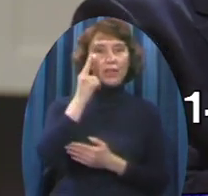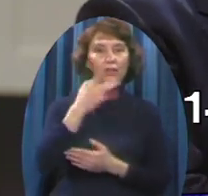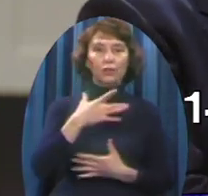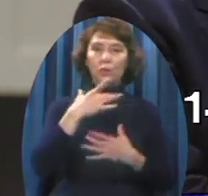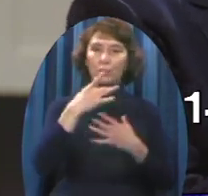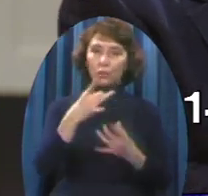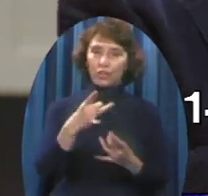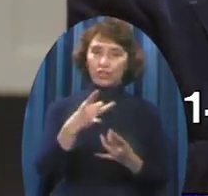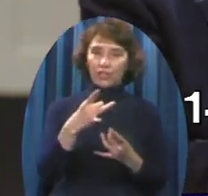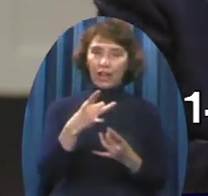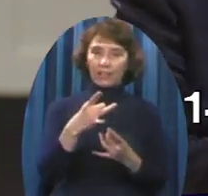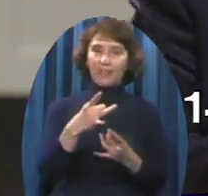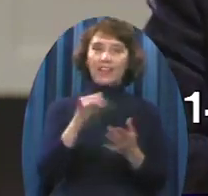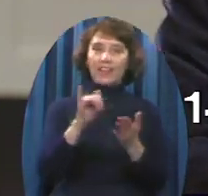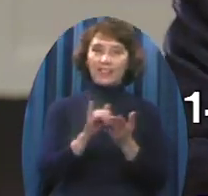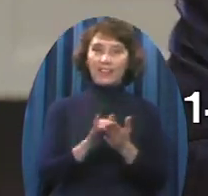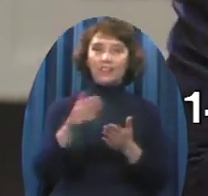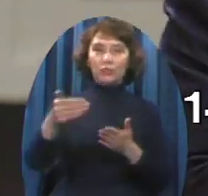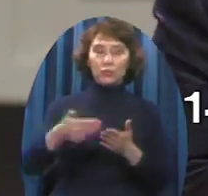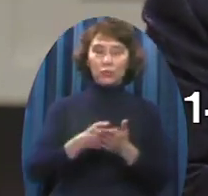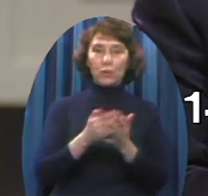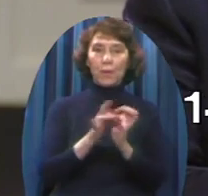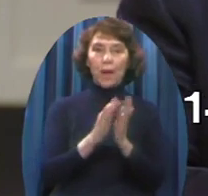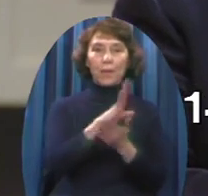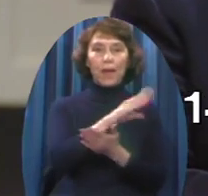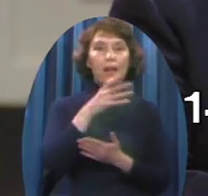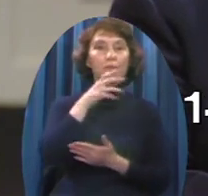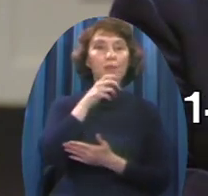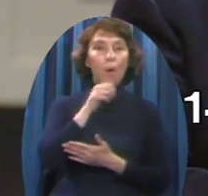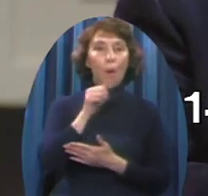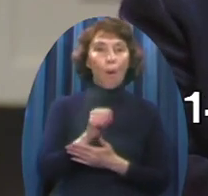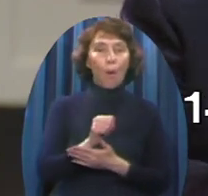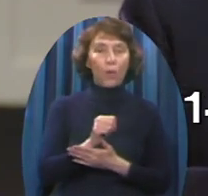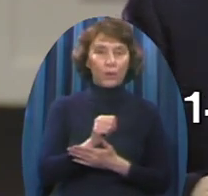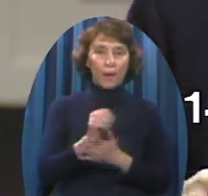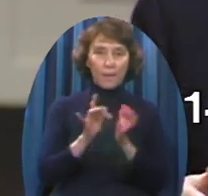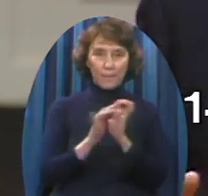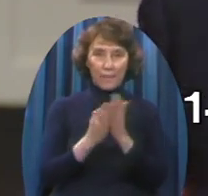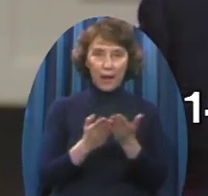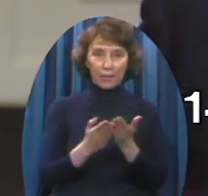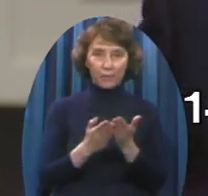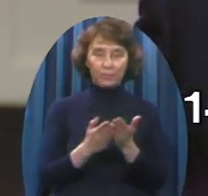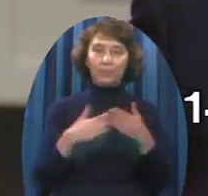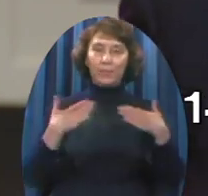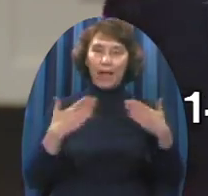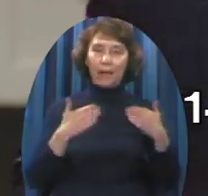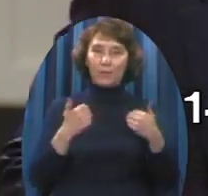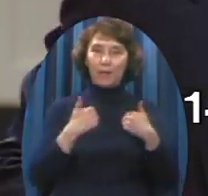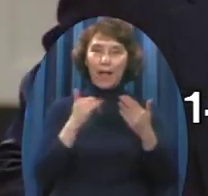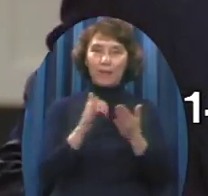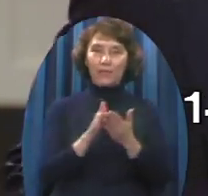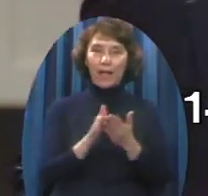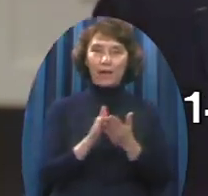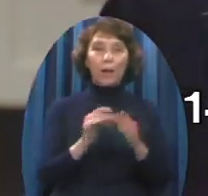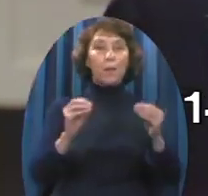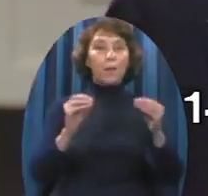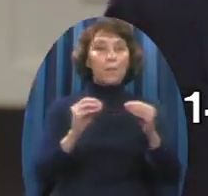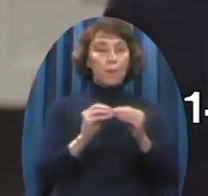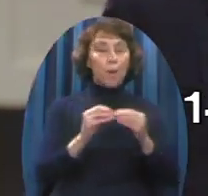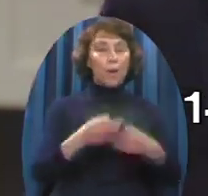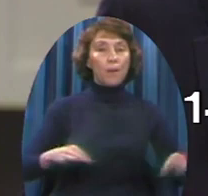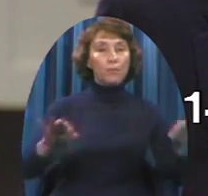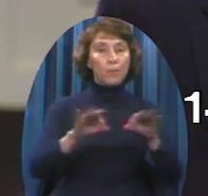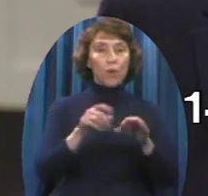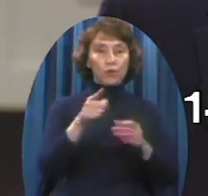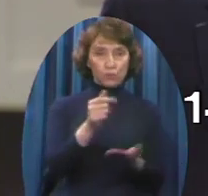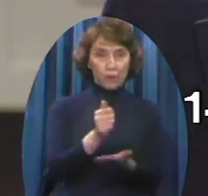text. I want you to have this. I think you'll be glad you got them. But more importantly, you'll be helping us keep this